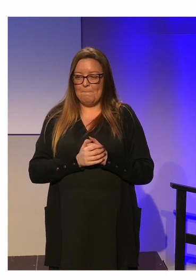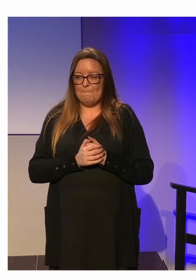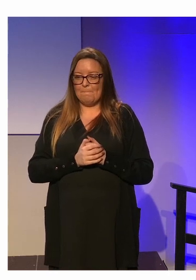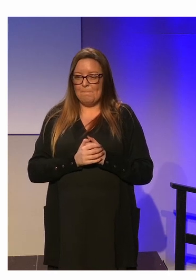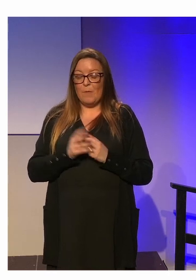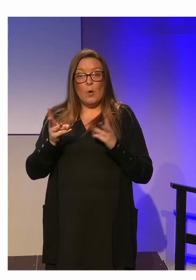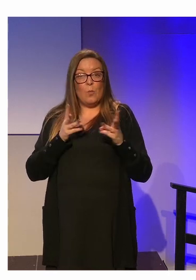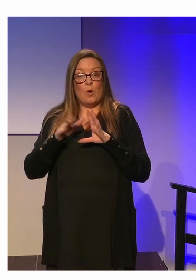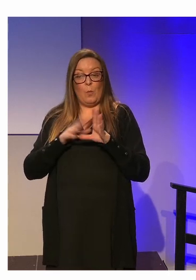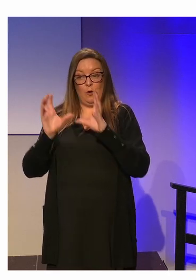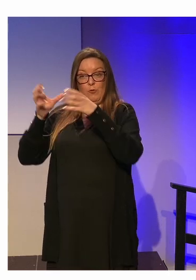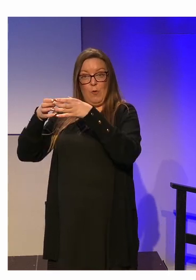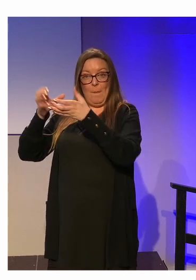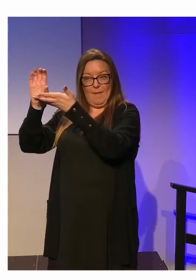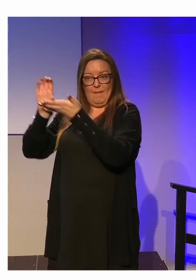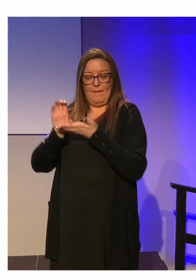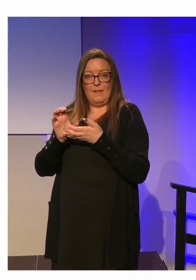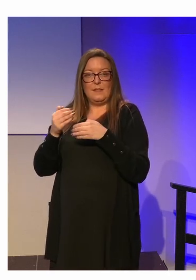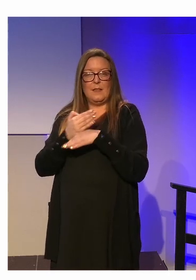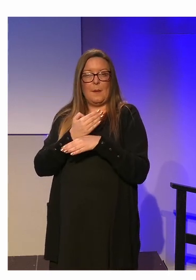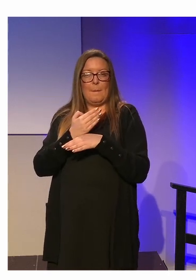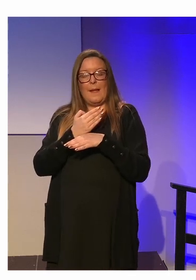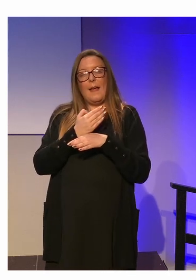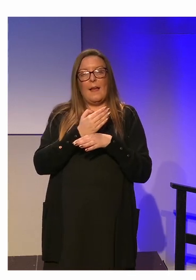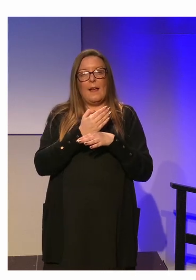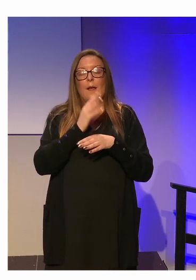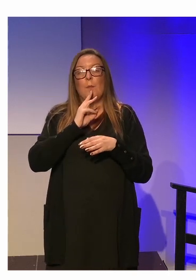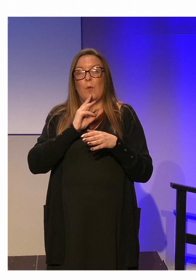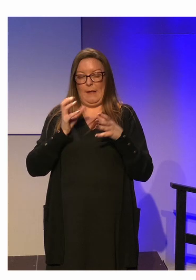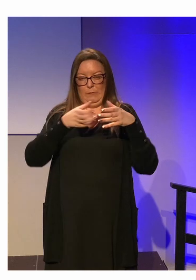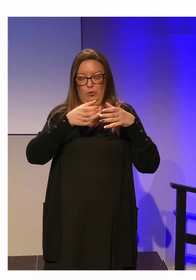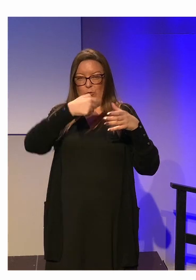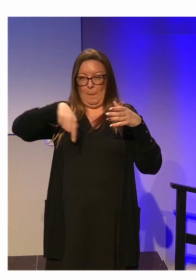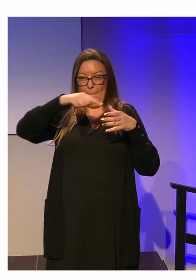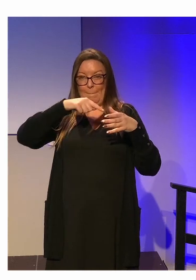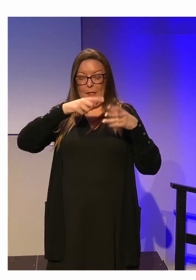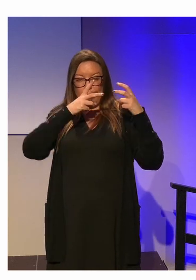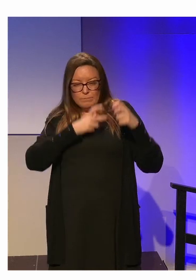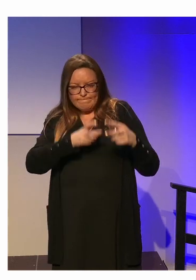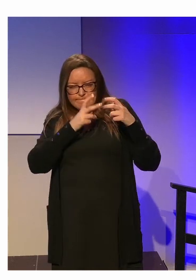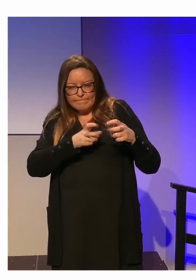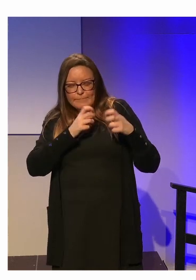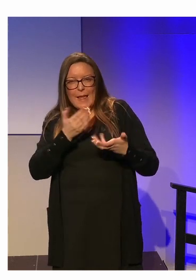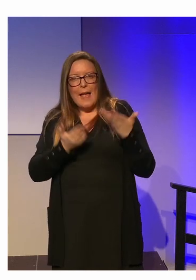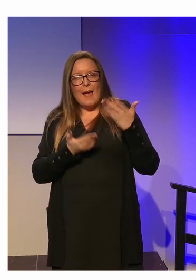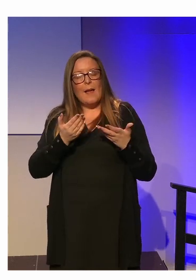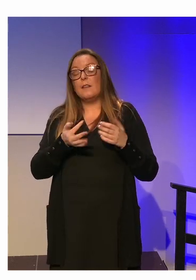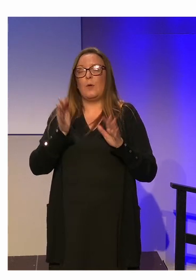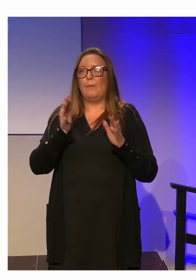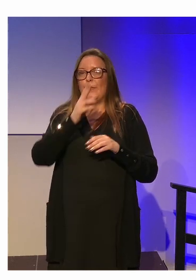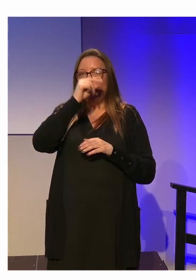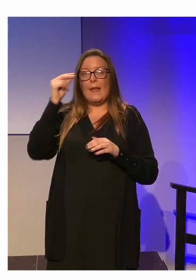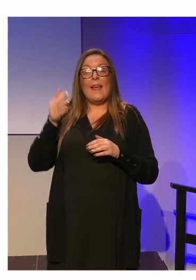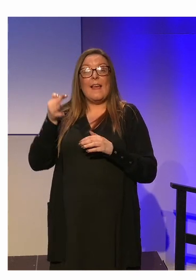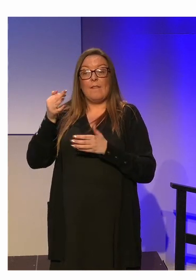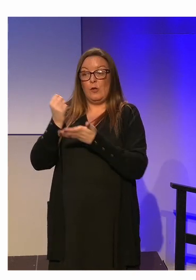that's being funded by a private philanthropy, and they're looking at how can we, if a teacher